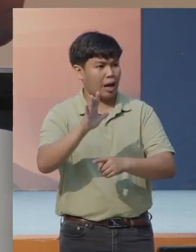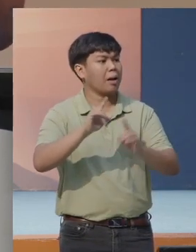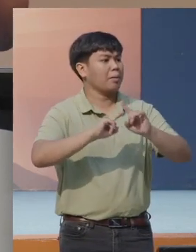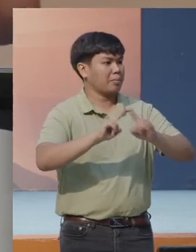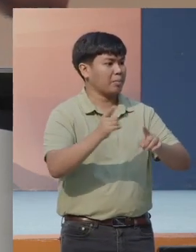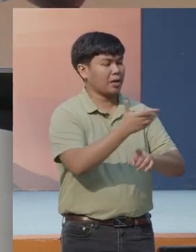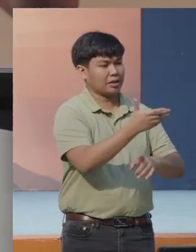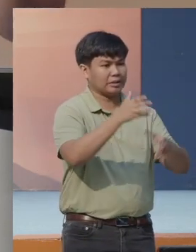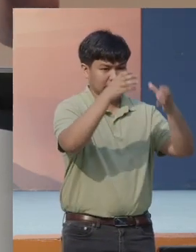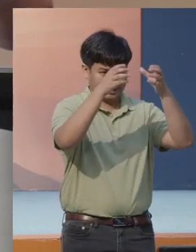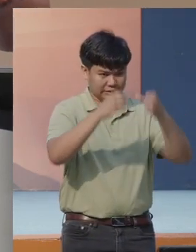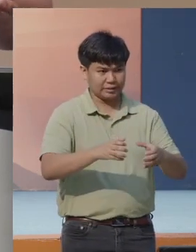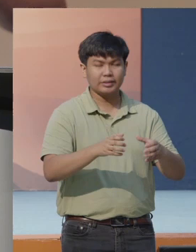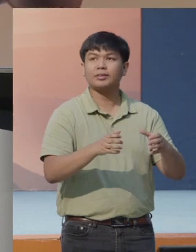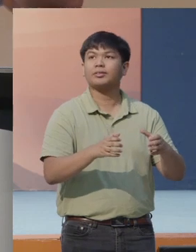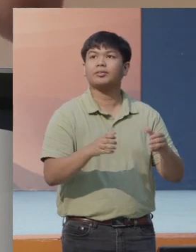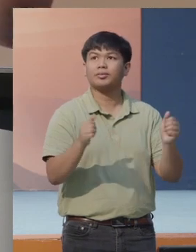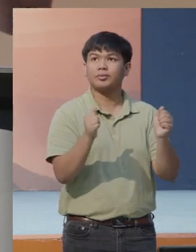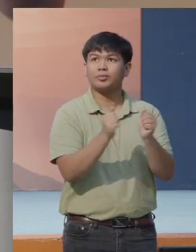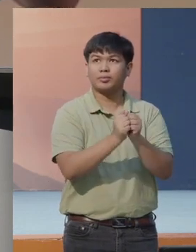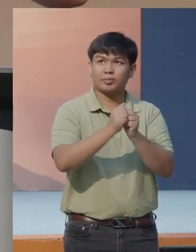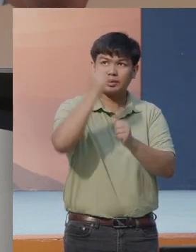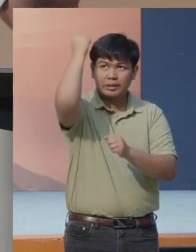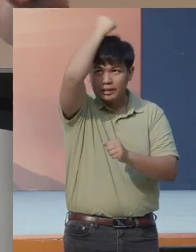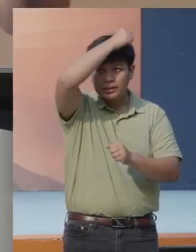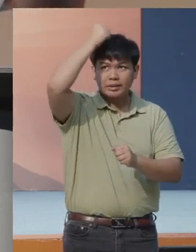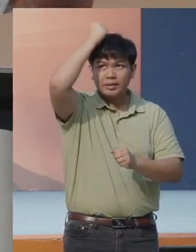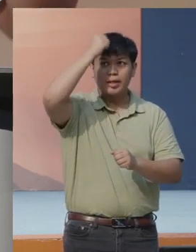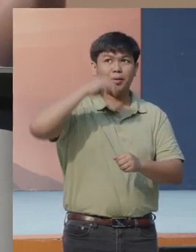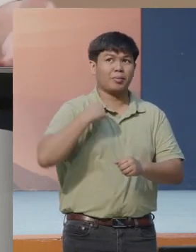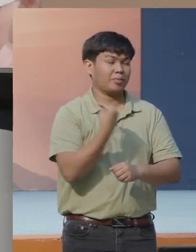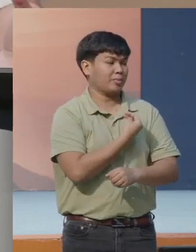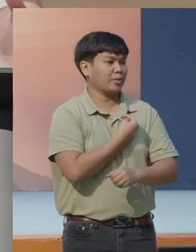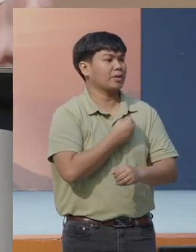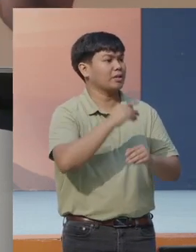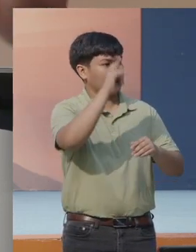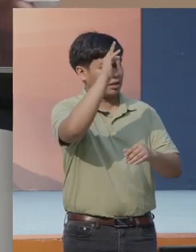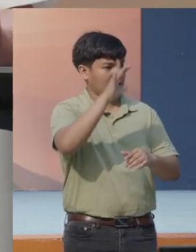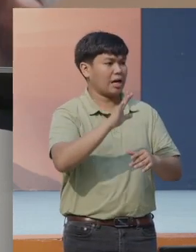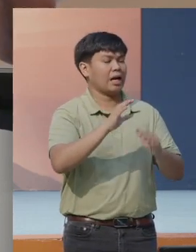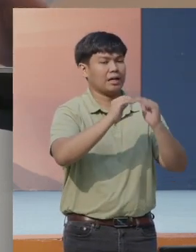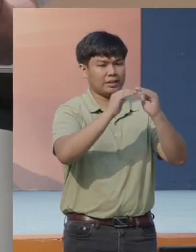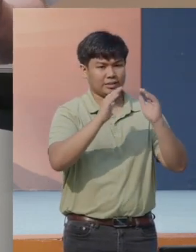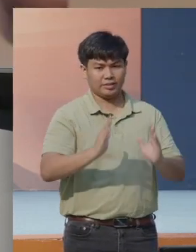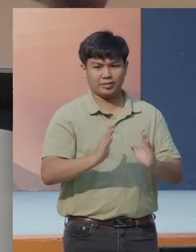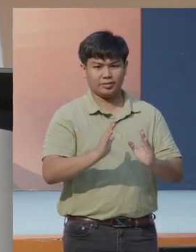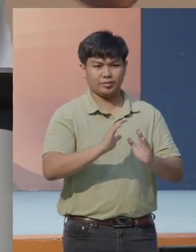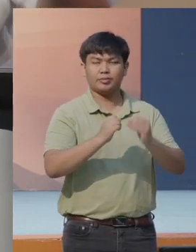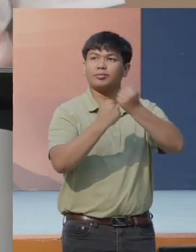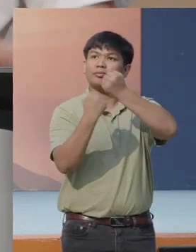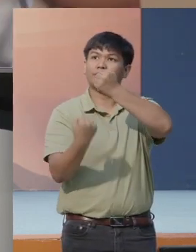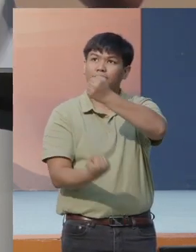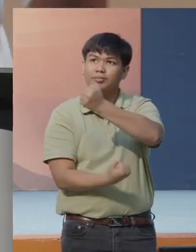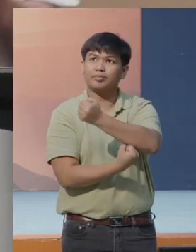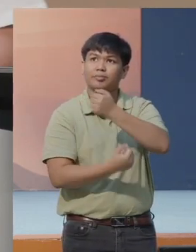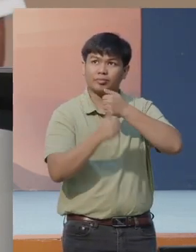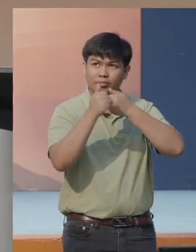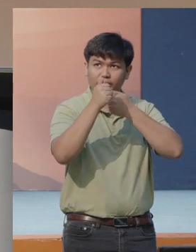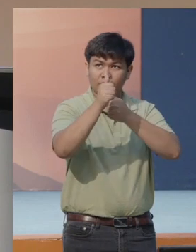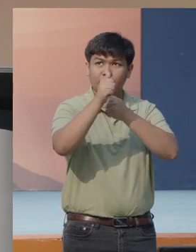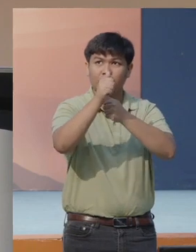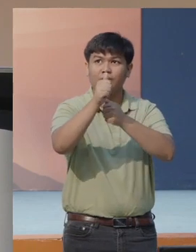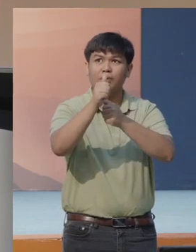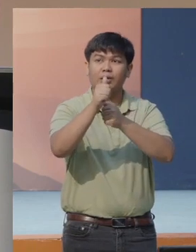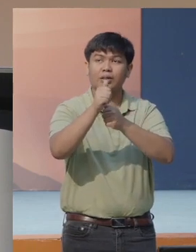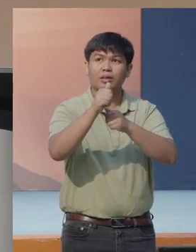fellow citizens with the saints and members of the household of God, built on the foundation of the apostles and the